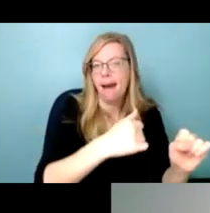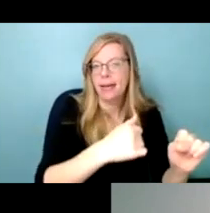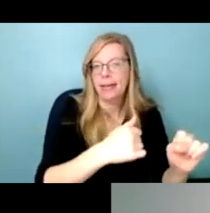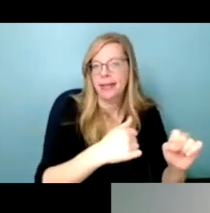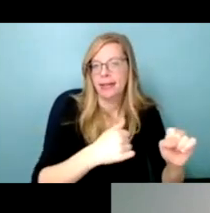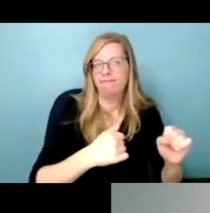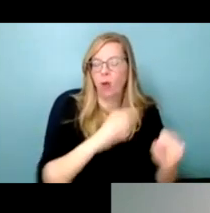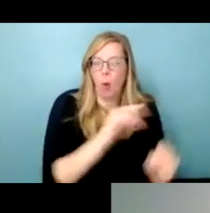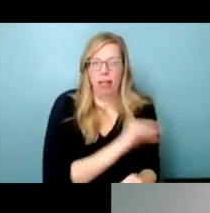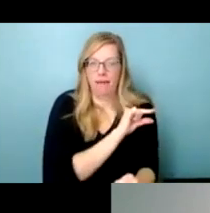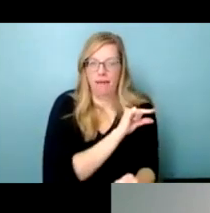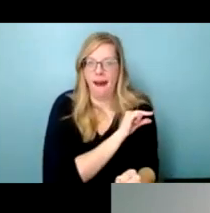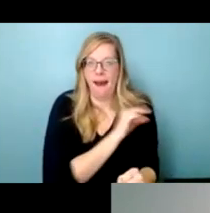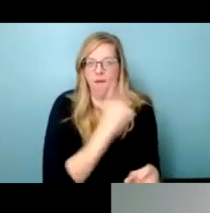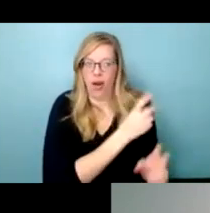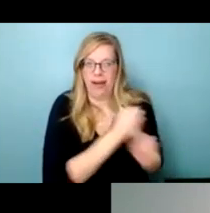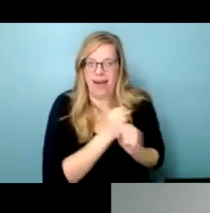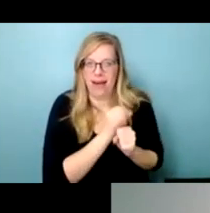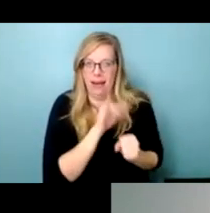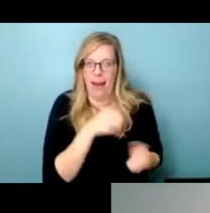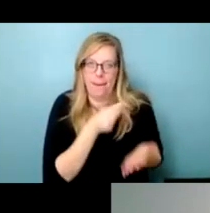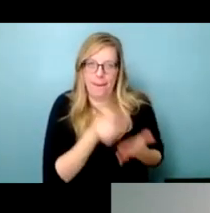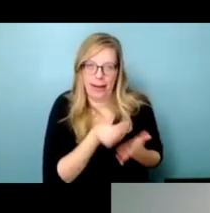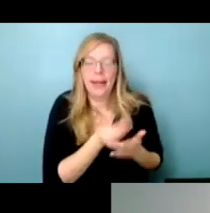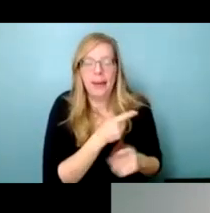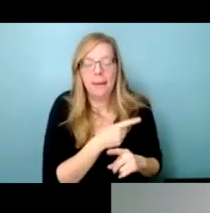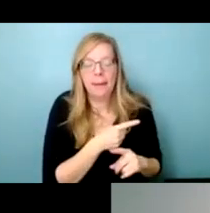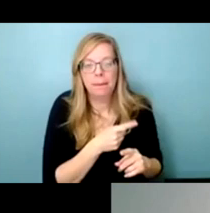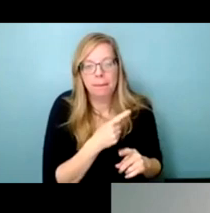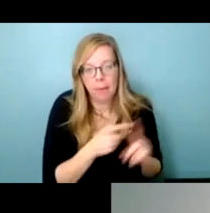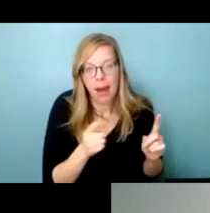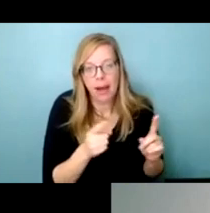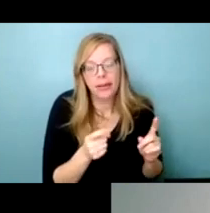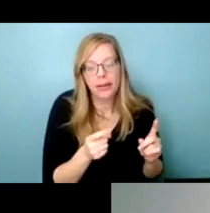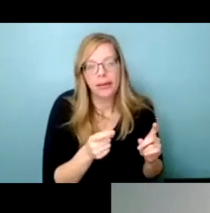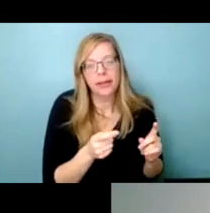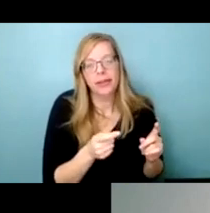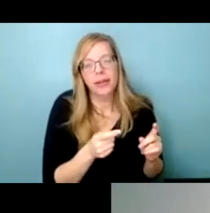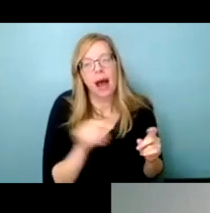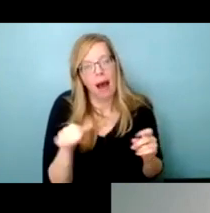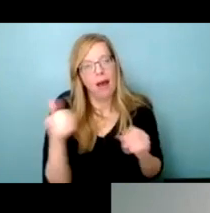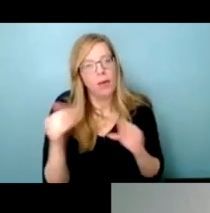qualify for something like that with a partnership with the province.